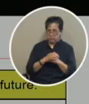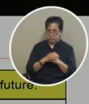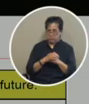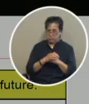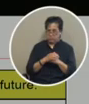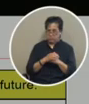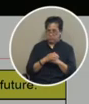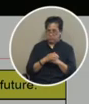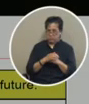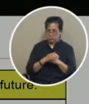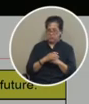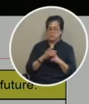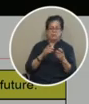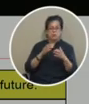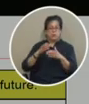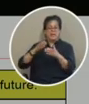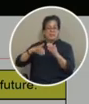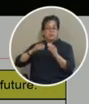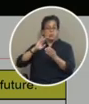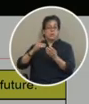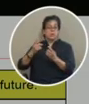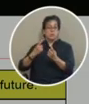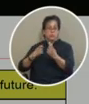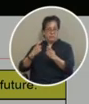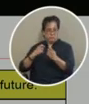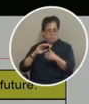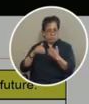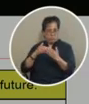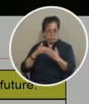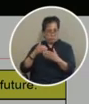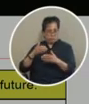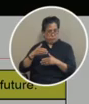We're going to cover all questions at the end for all presentations.